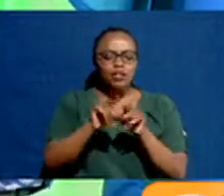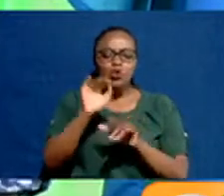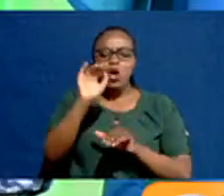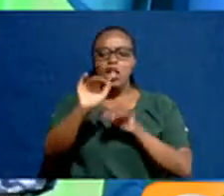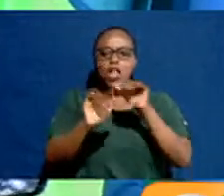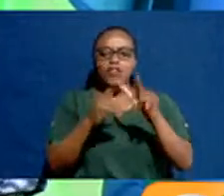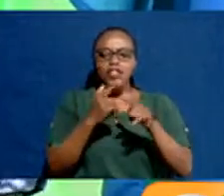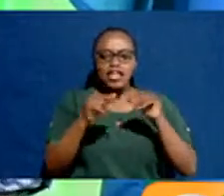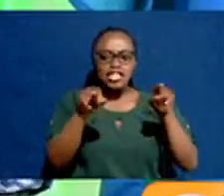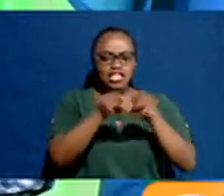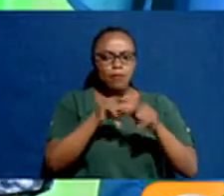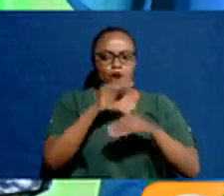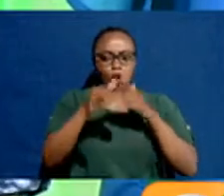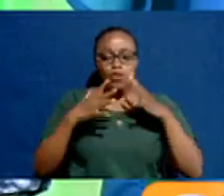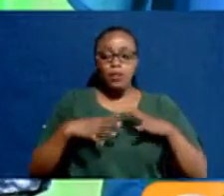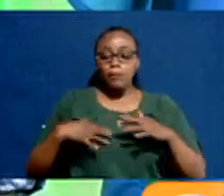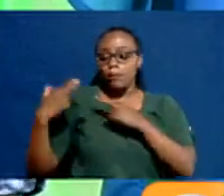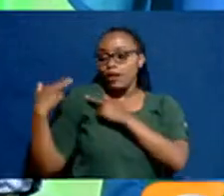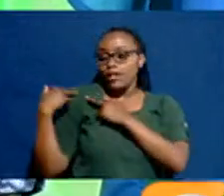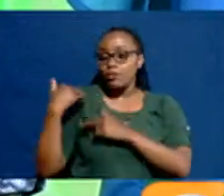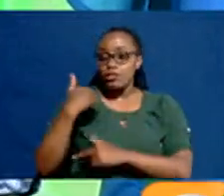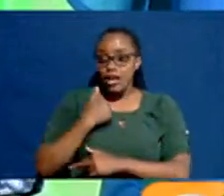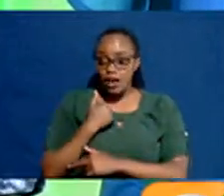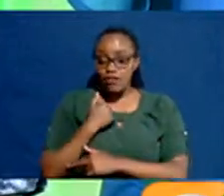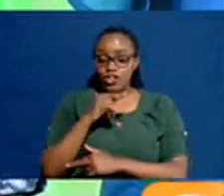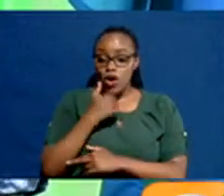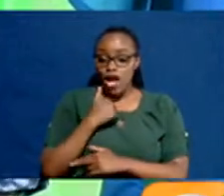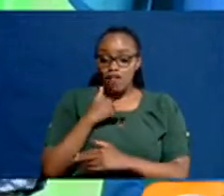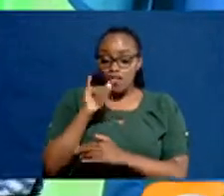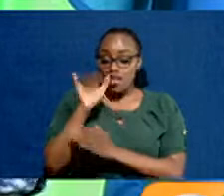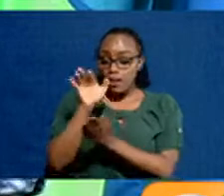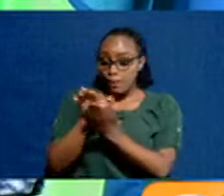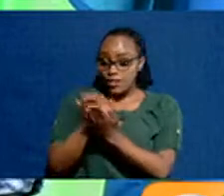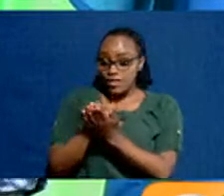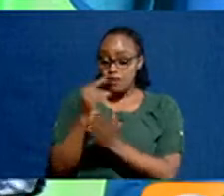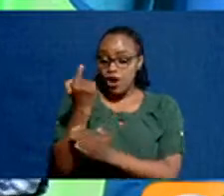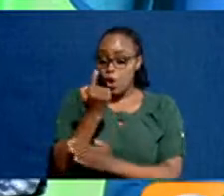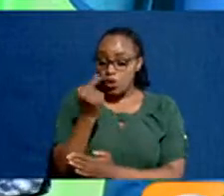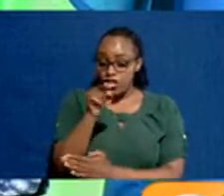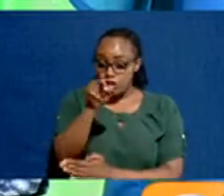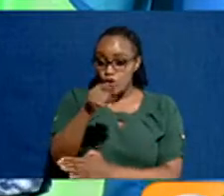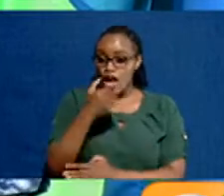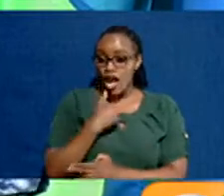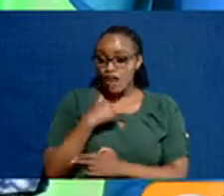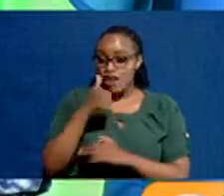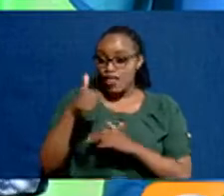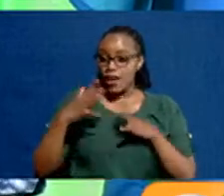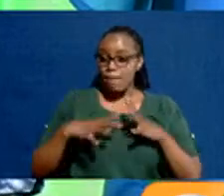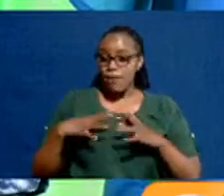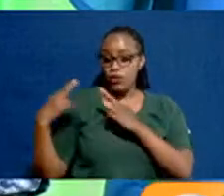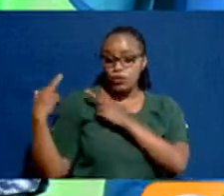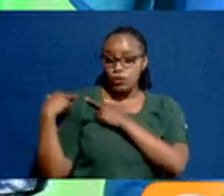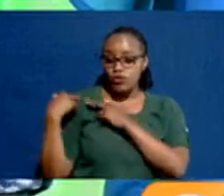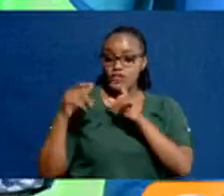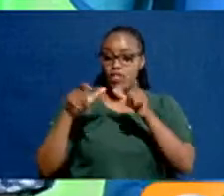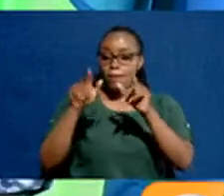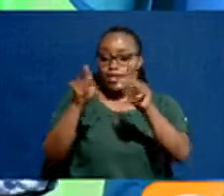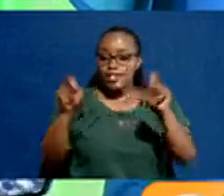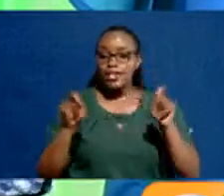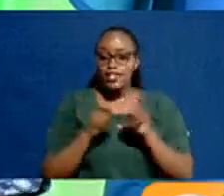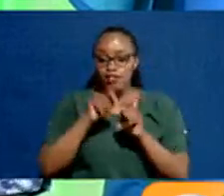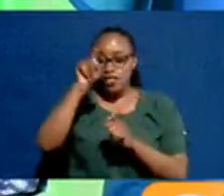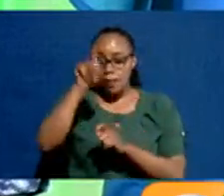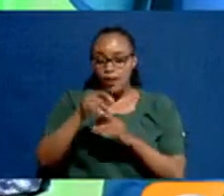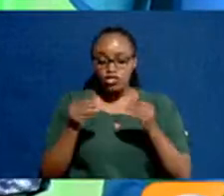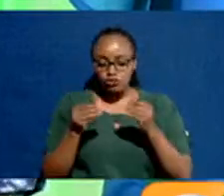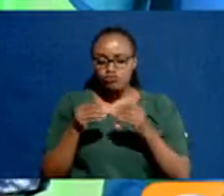You hold everybody to account. You don't have that preserve. That is only you who can hold others to account. The media too must be held